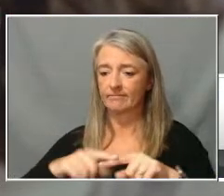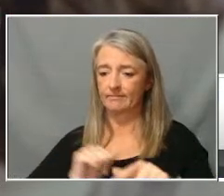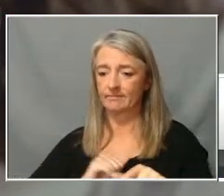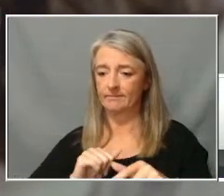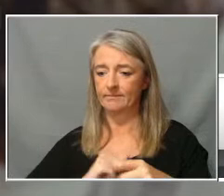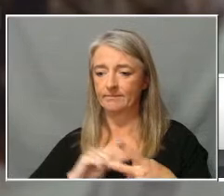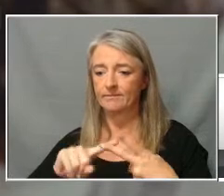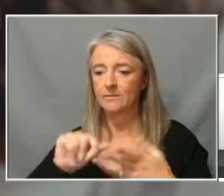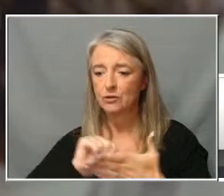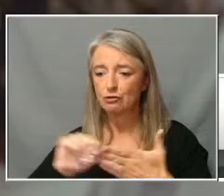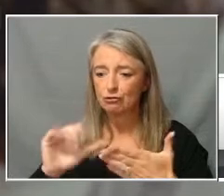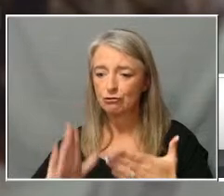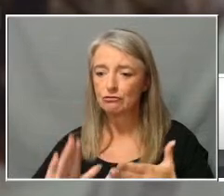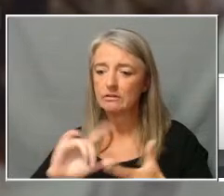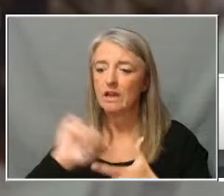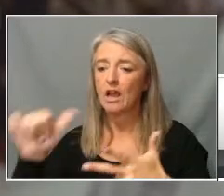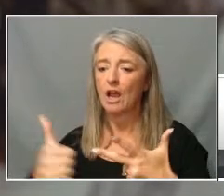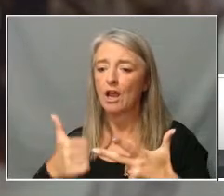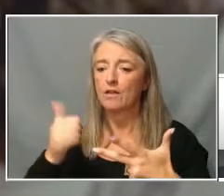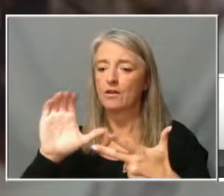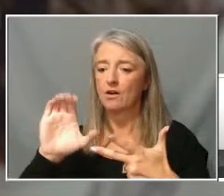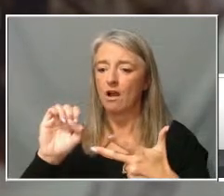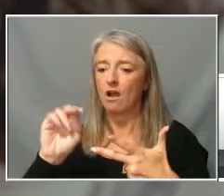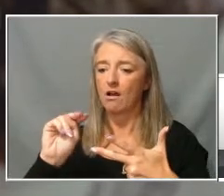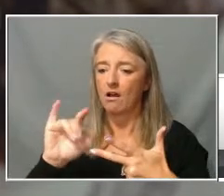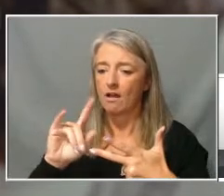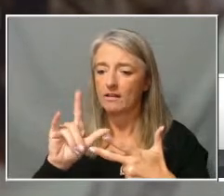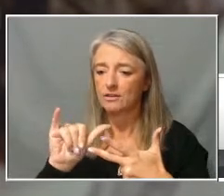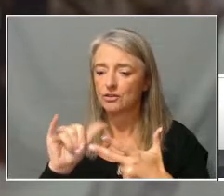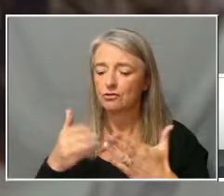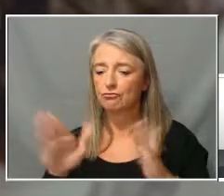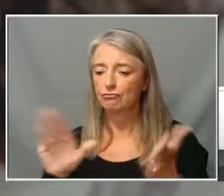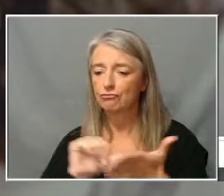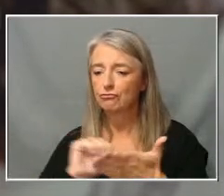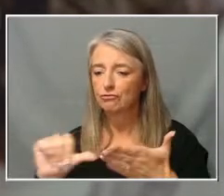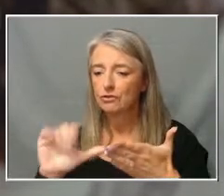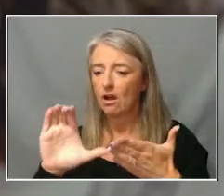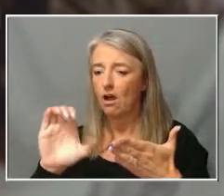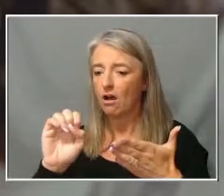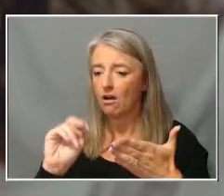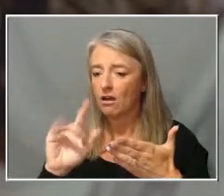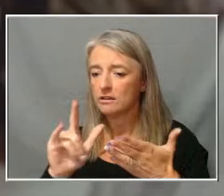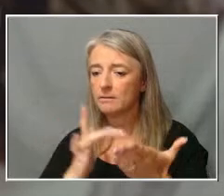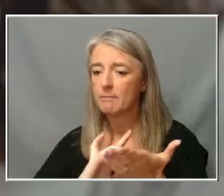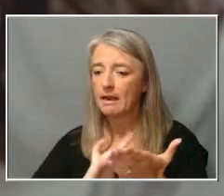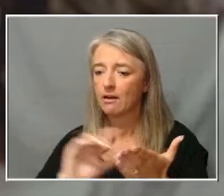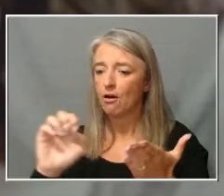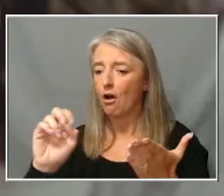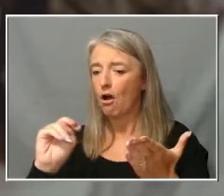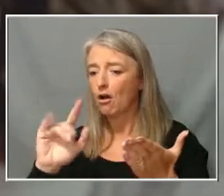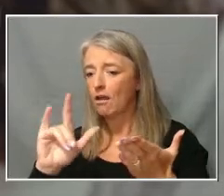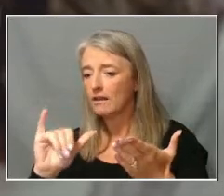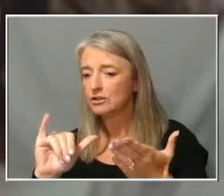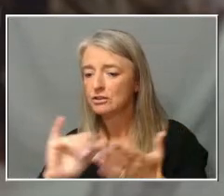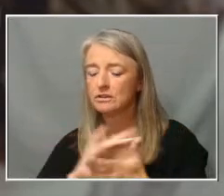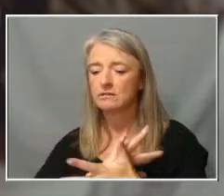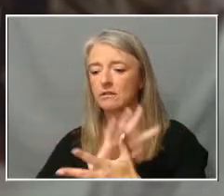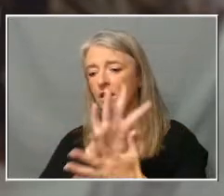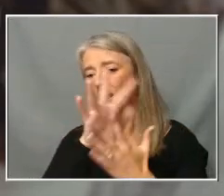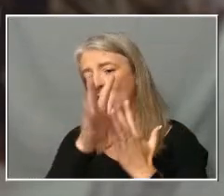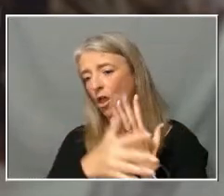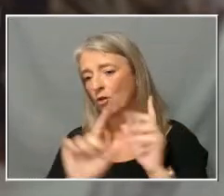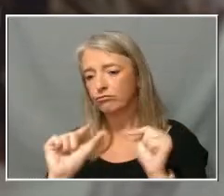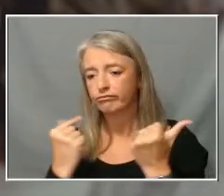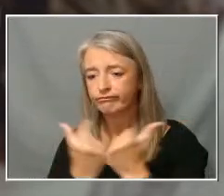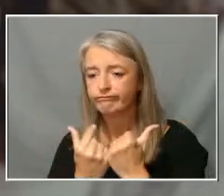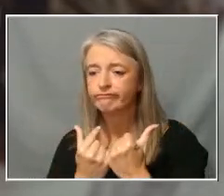surgeons, my partner is an orthopedic oncologist. We have general surgical oncologists, medical oncologists, radiation oncologists, the whole group. So there's a